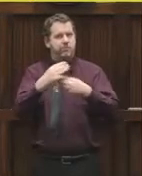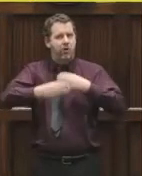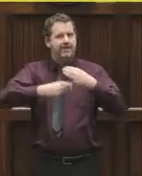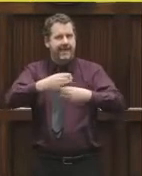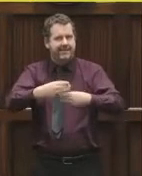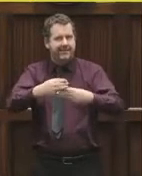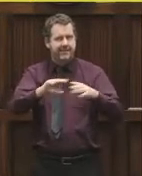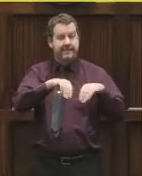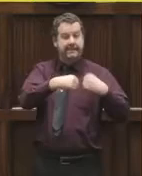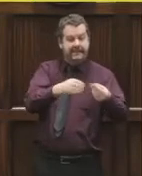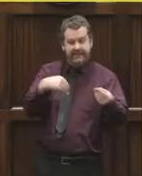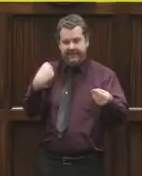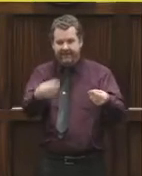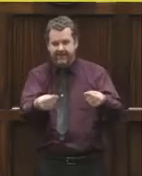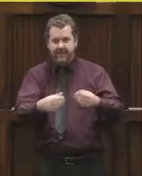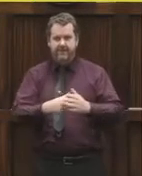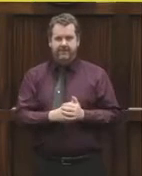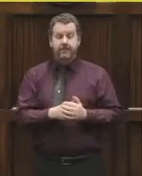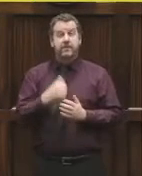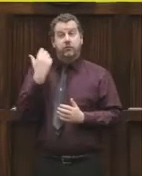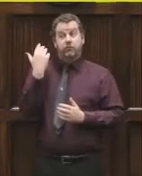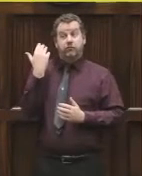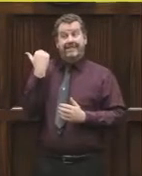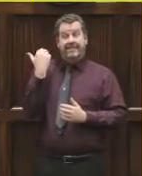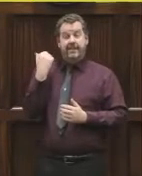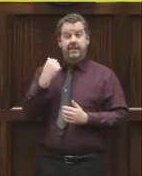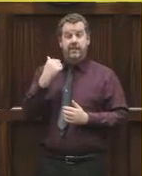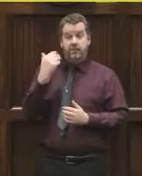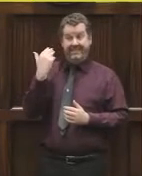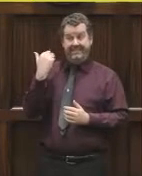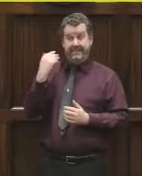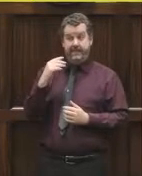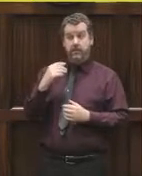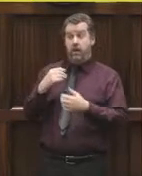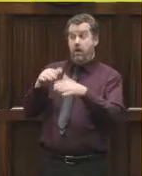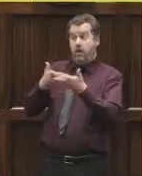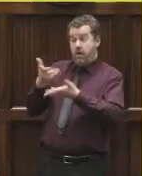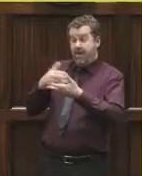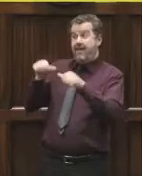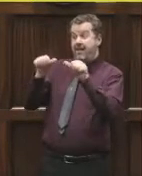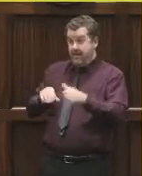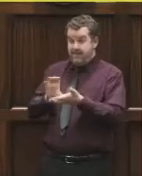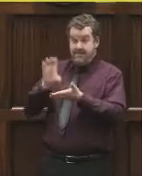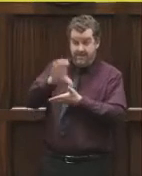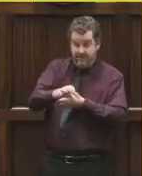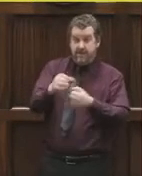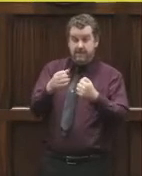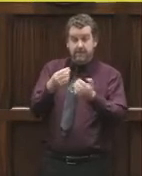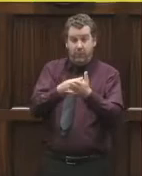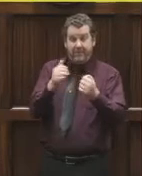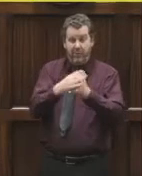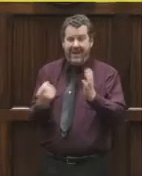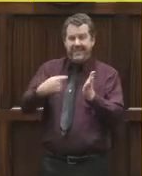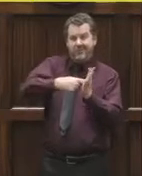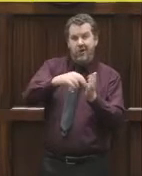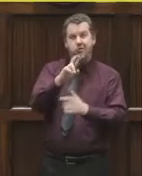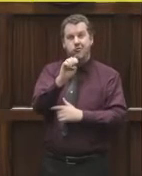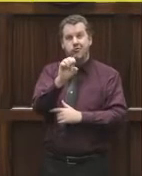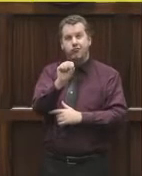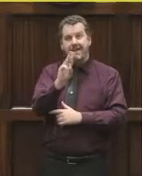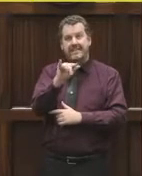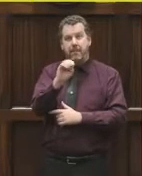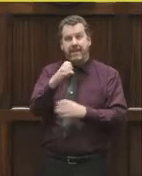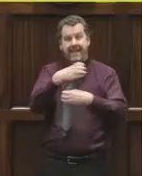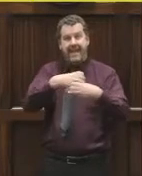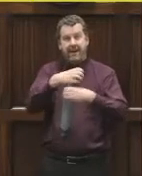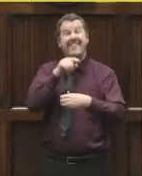process. The 10 million the other day for the extra money going into respite care was another part of the process. So what I'm saying is